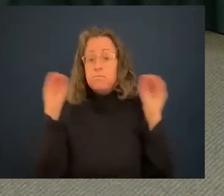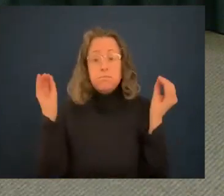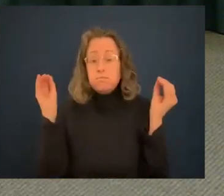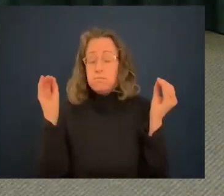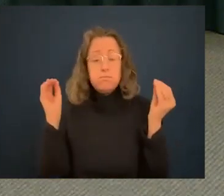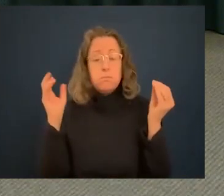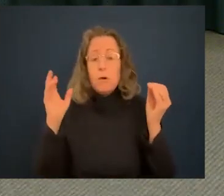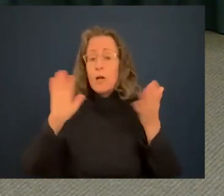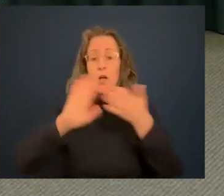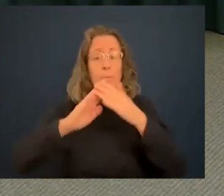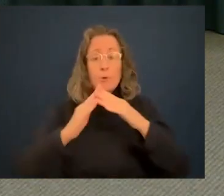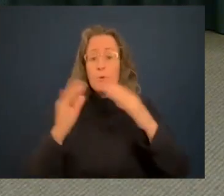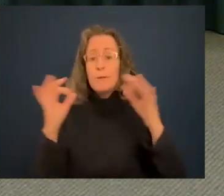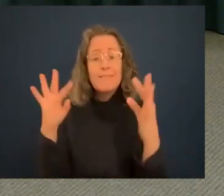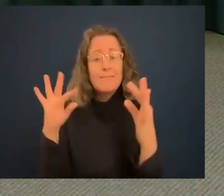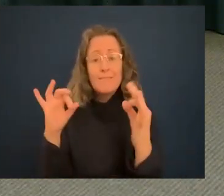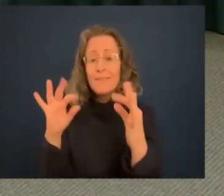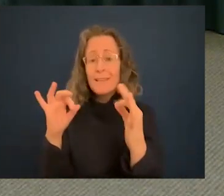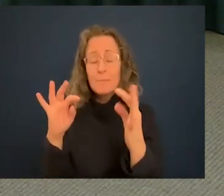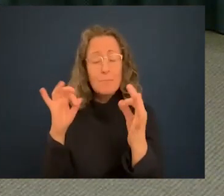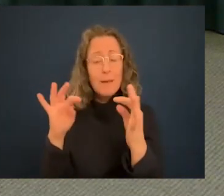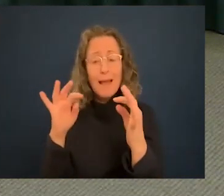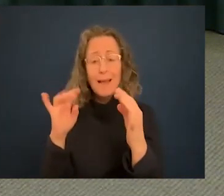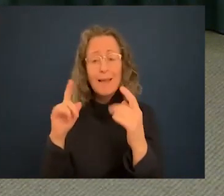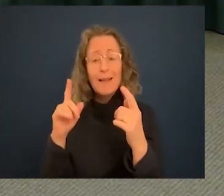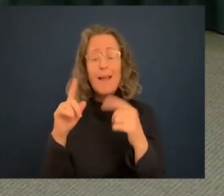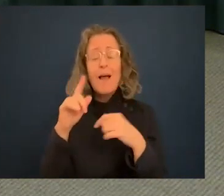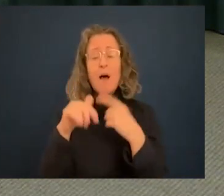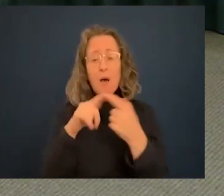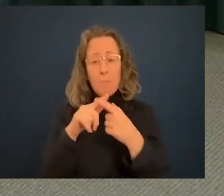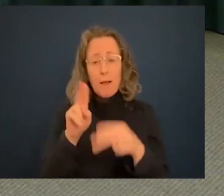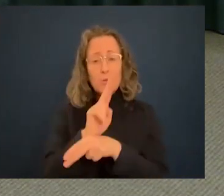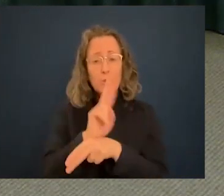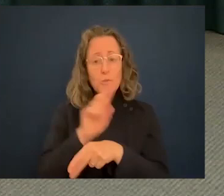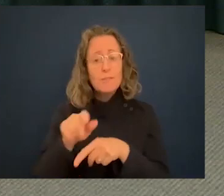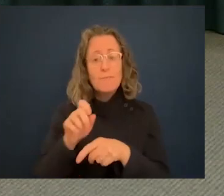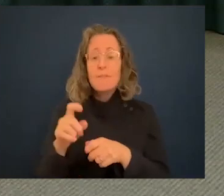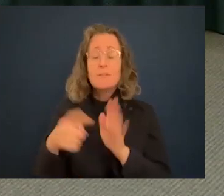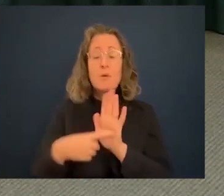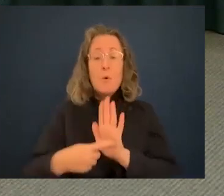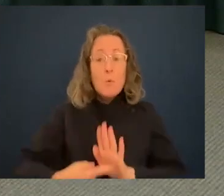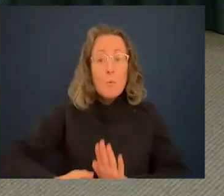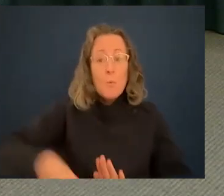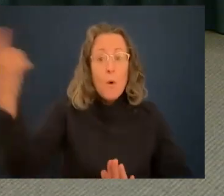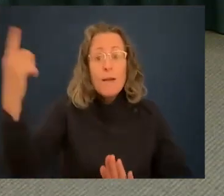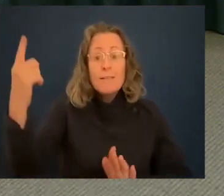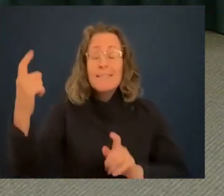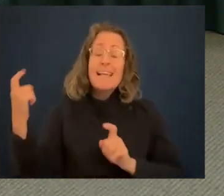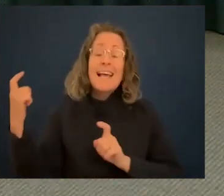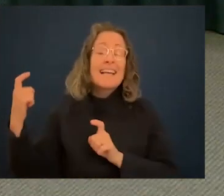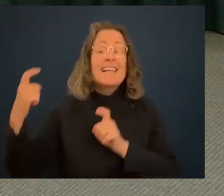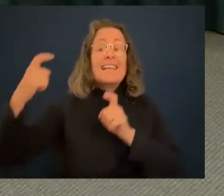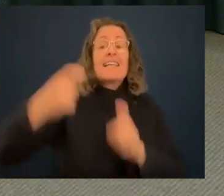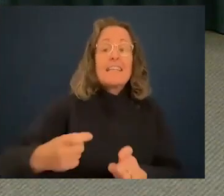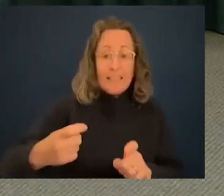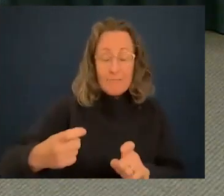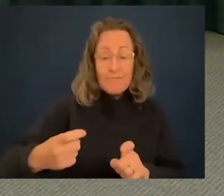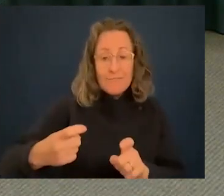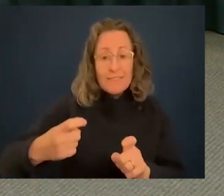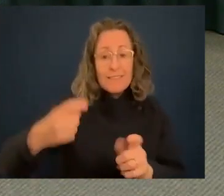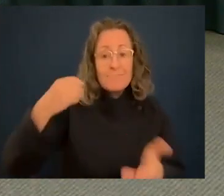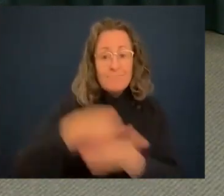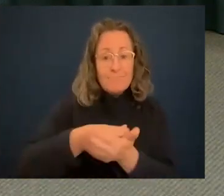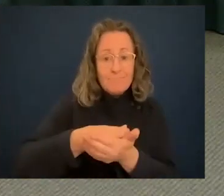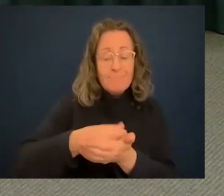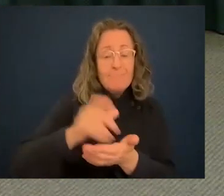engagement in the use of this once in a lifetime gift of money again I urge you to start the